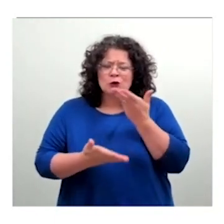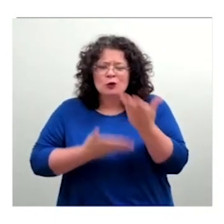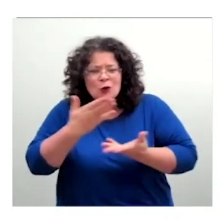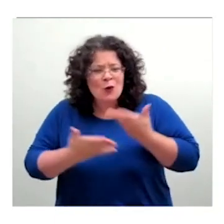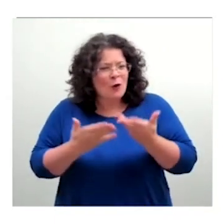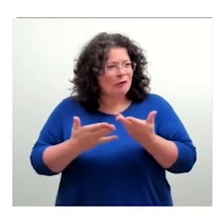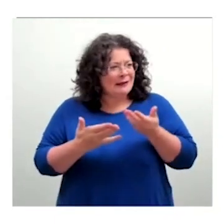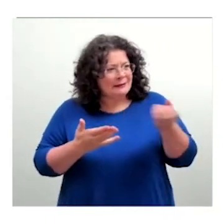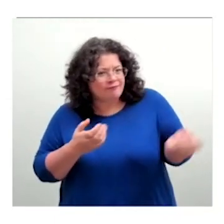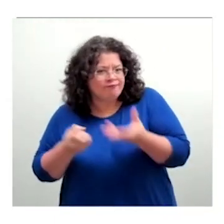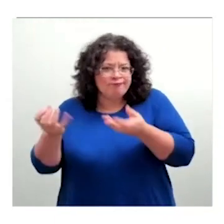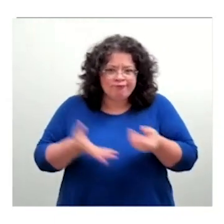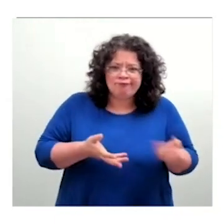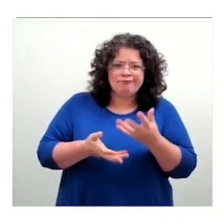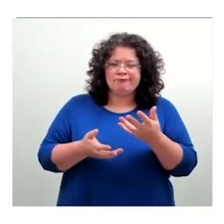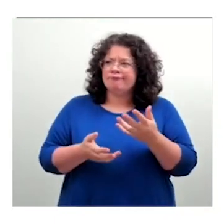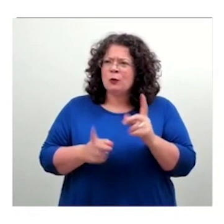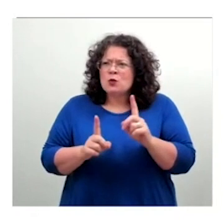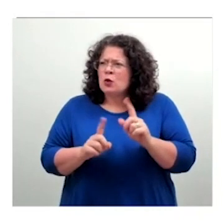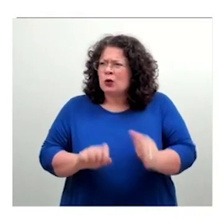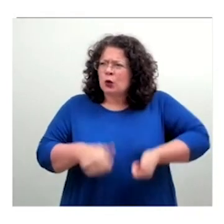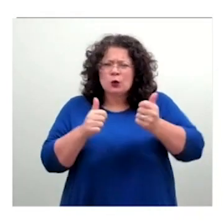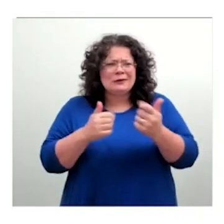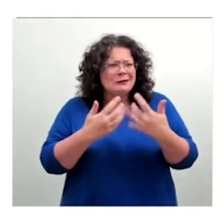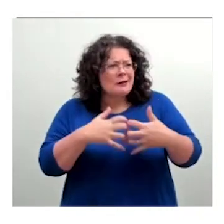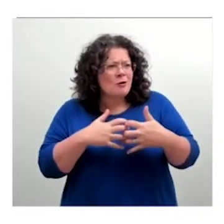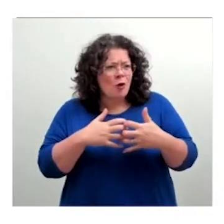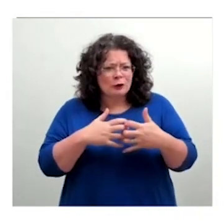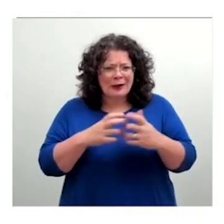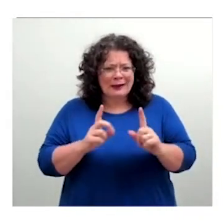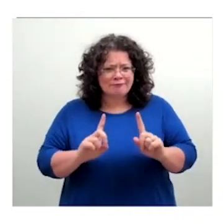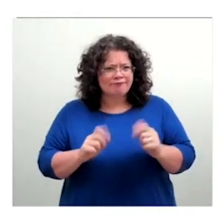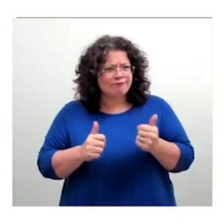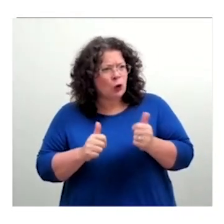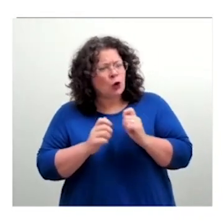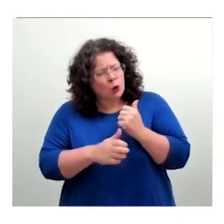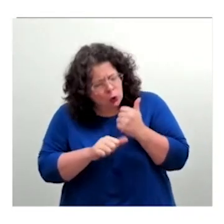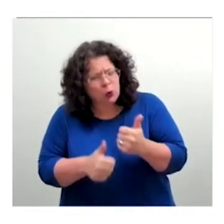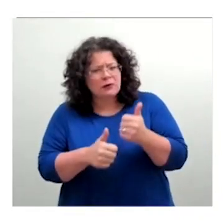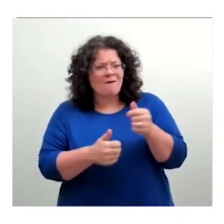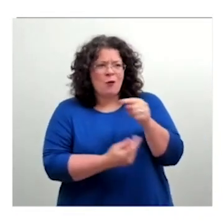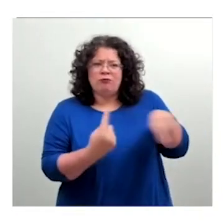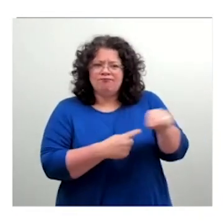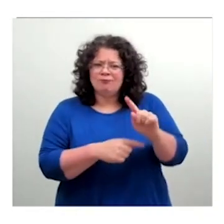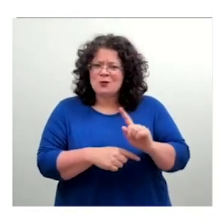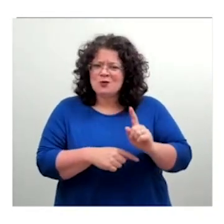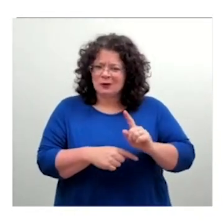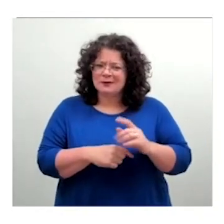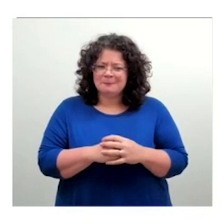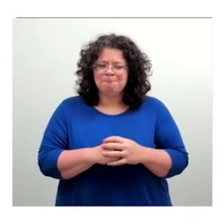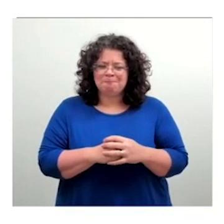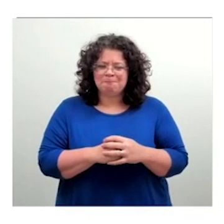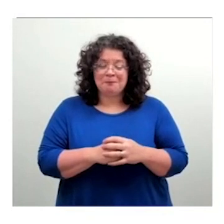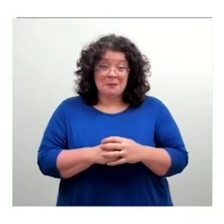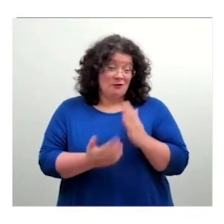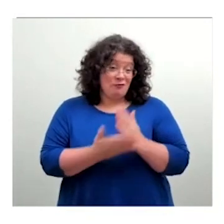about working with young people. And I don't think, I mean, Ian, you know, when we set off on that year even, I don't think we